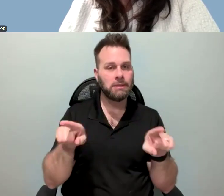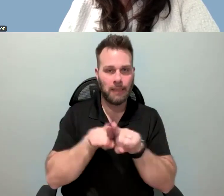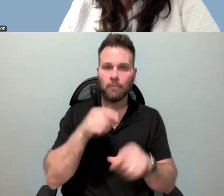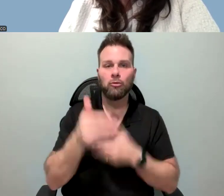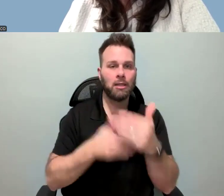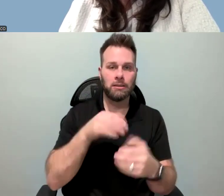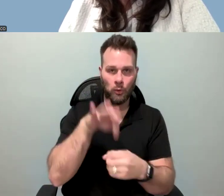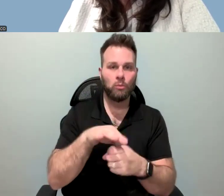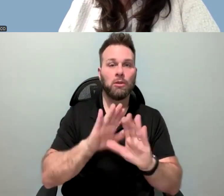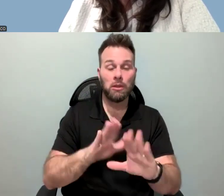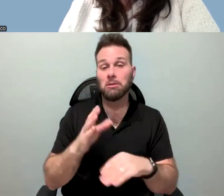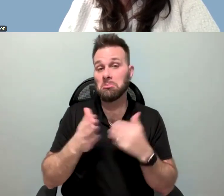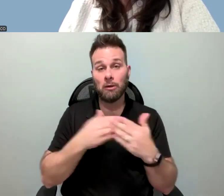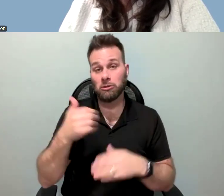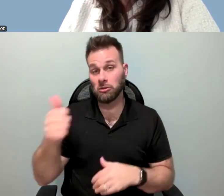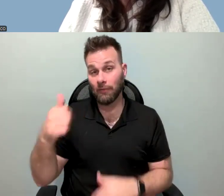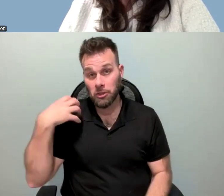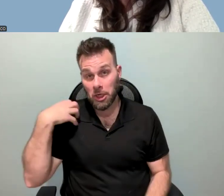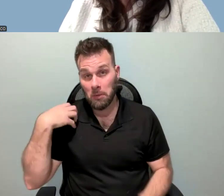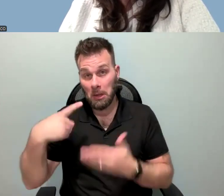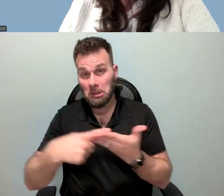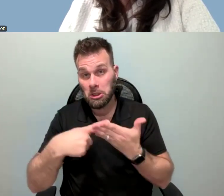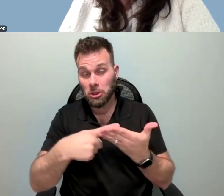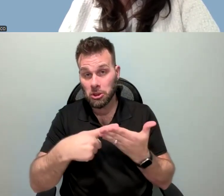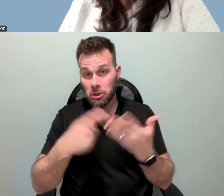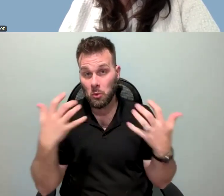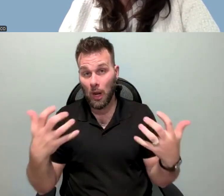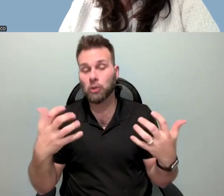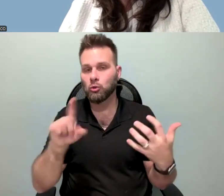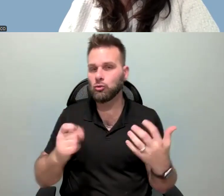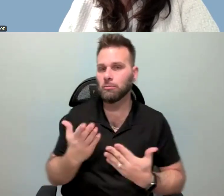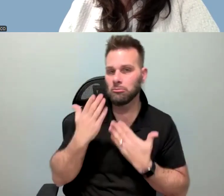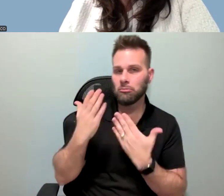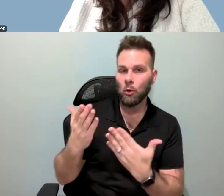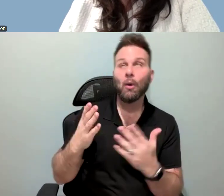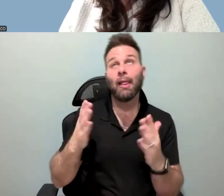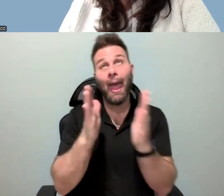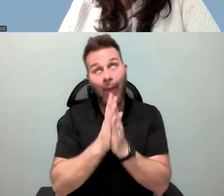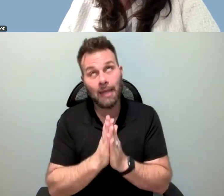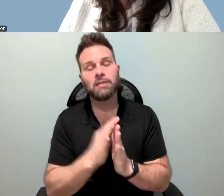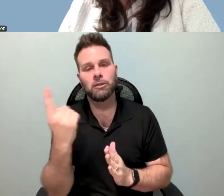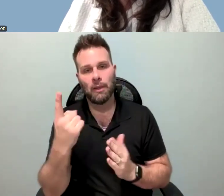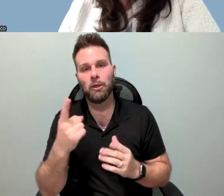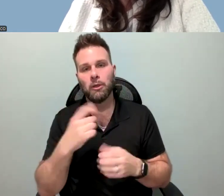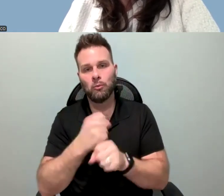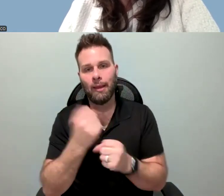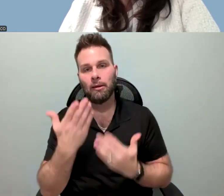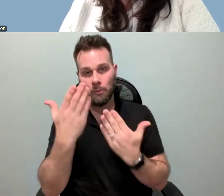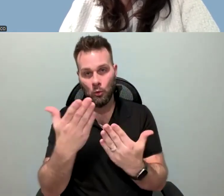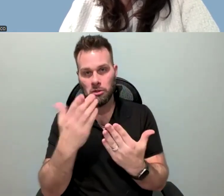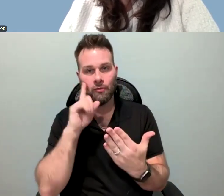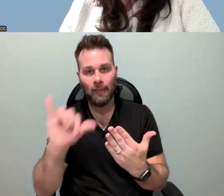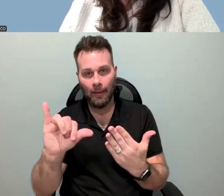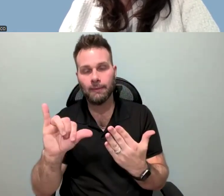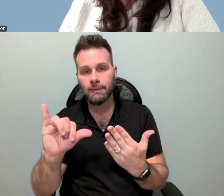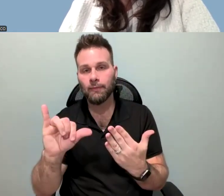Whether you are the chair making that discussion and want to do that, you should make that motion or you should ask for somebody to make a motion on that behalf